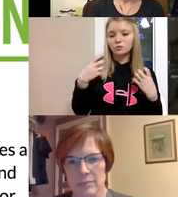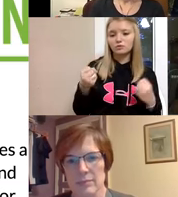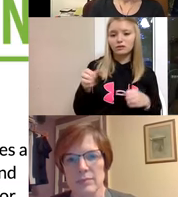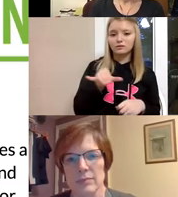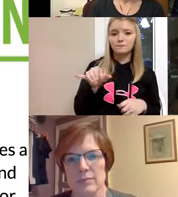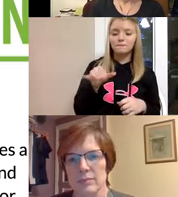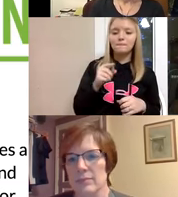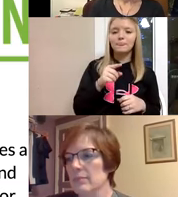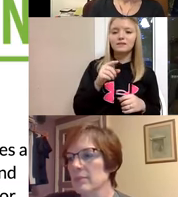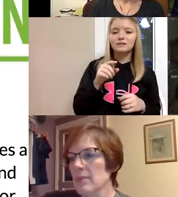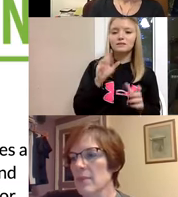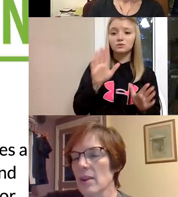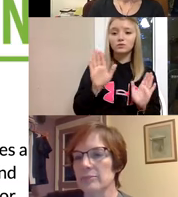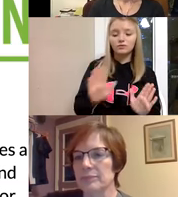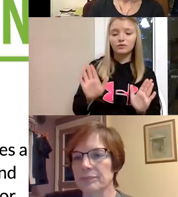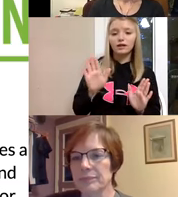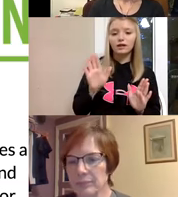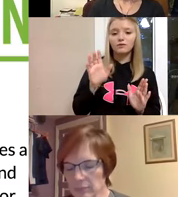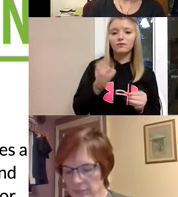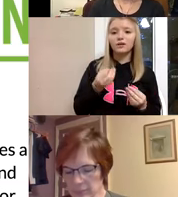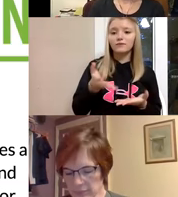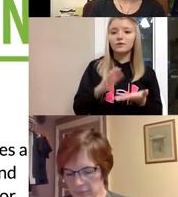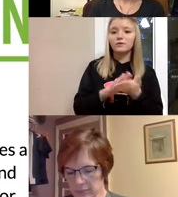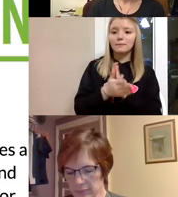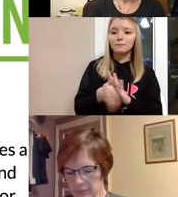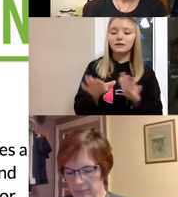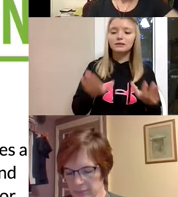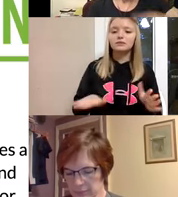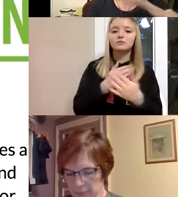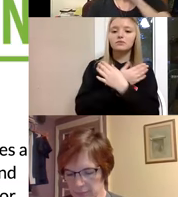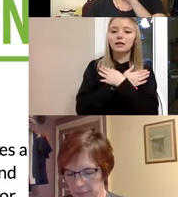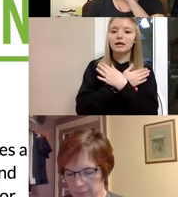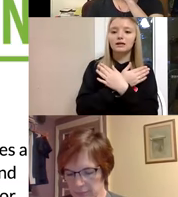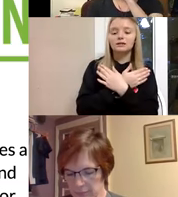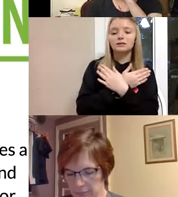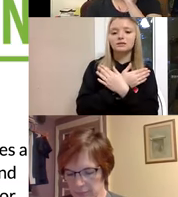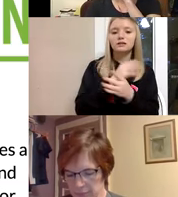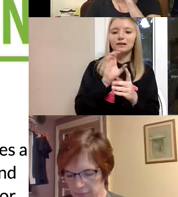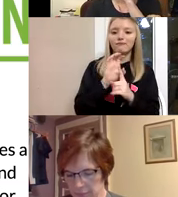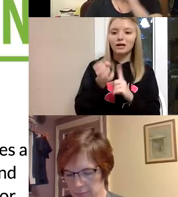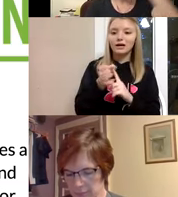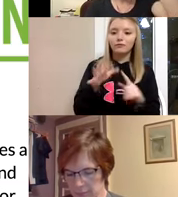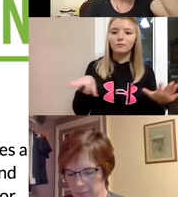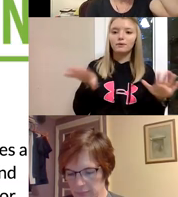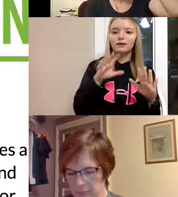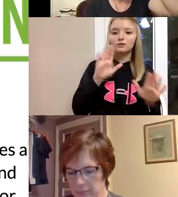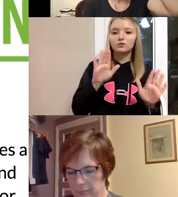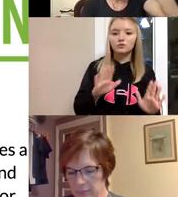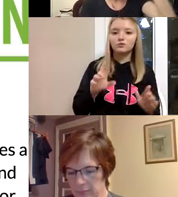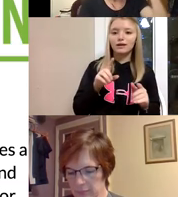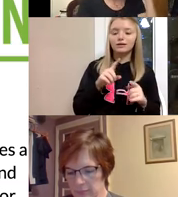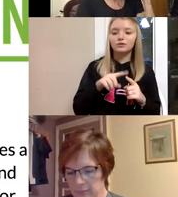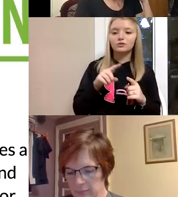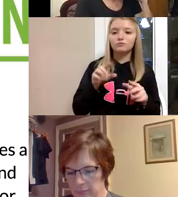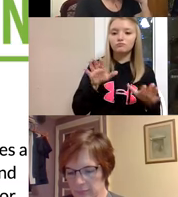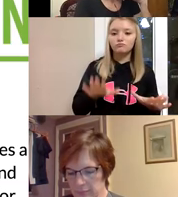great for just giving you that peaceful, relaxing environment. It's great to wind down.